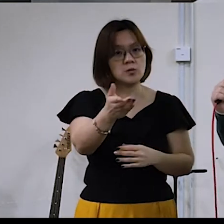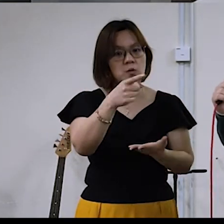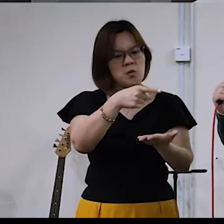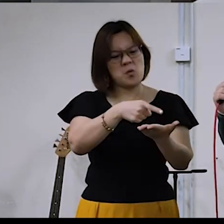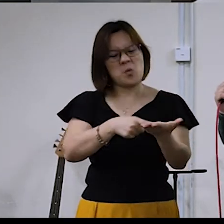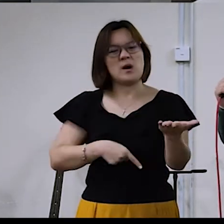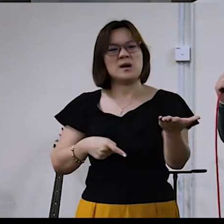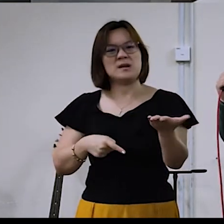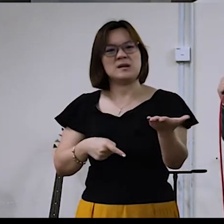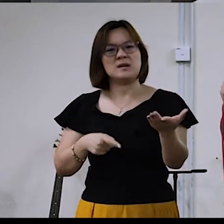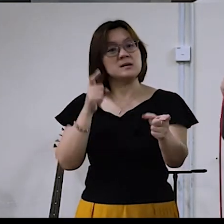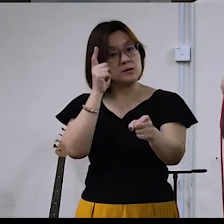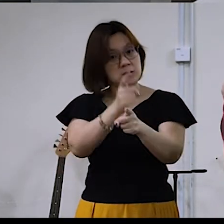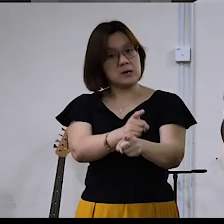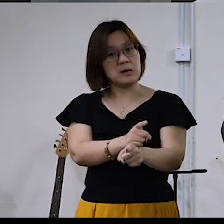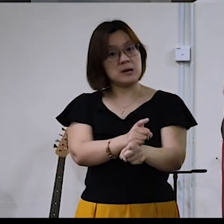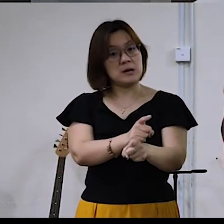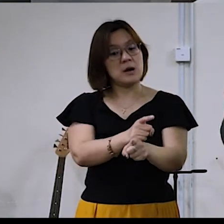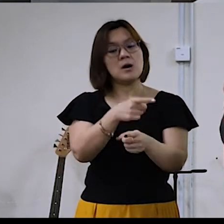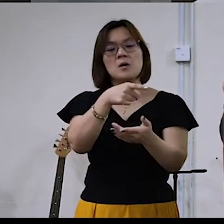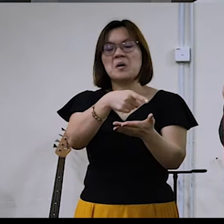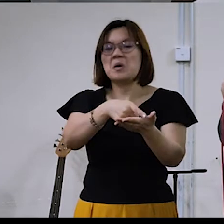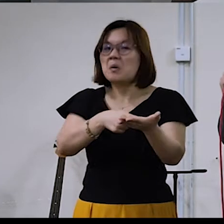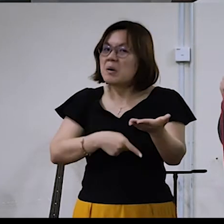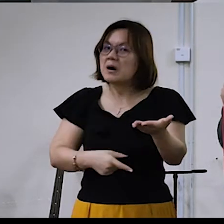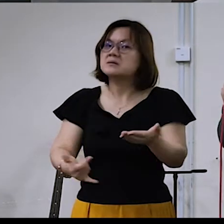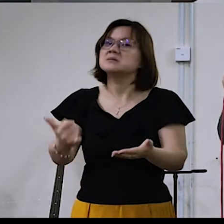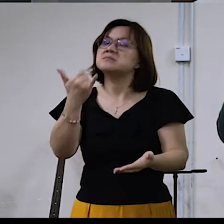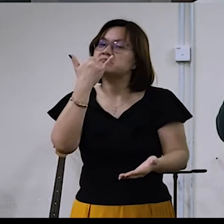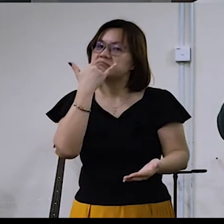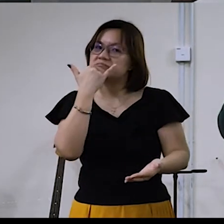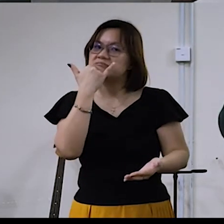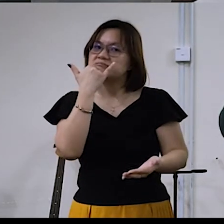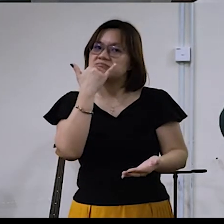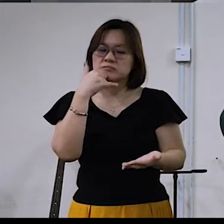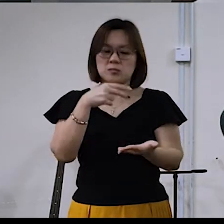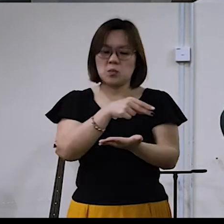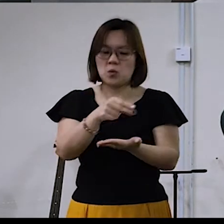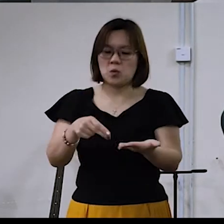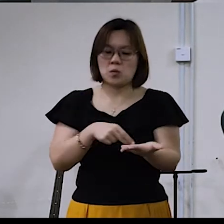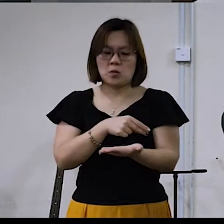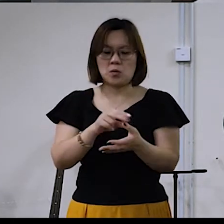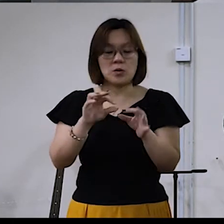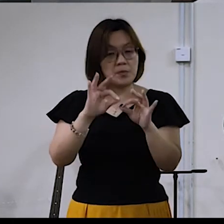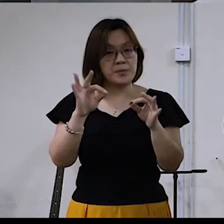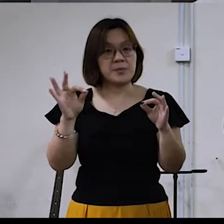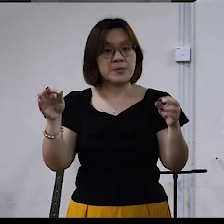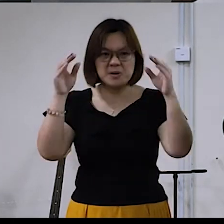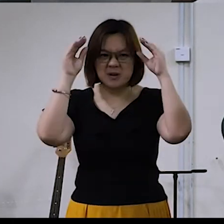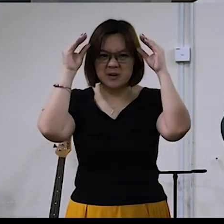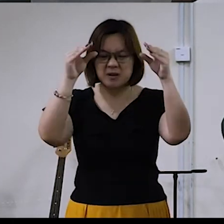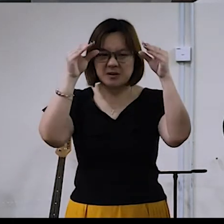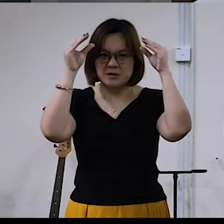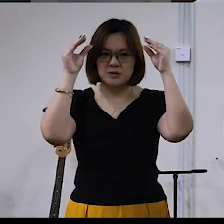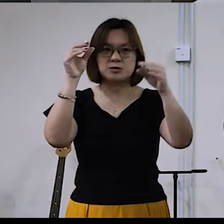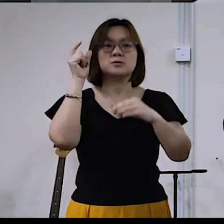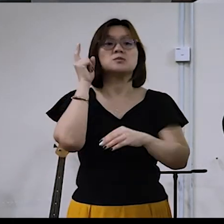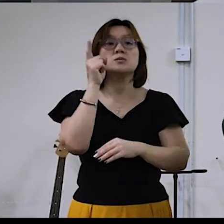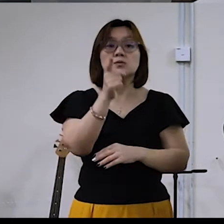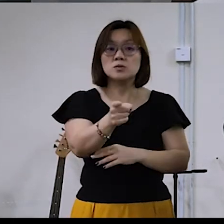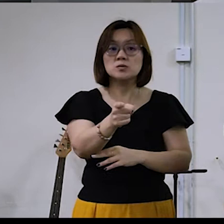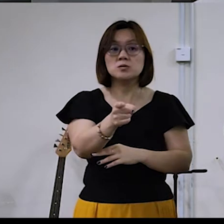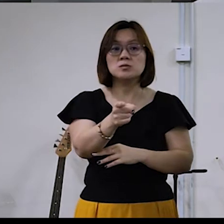is always in alignment with the Holy Bible. Who can say amen? That's why it's important when you listen to